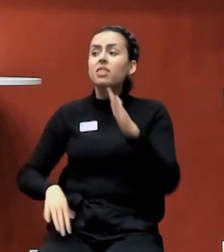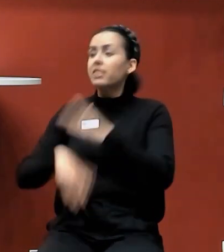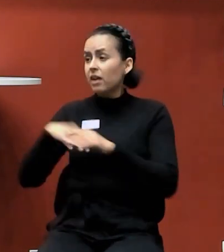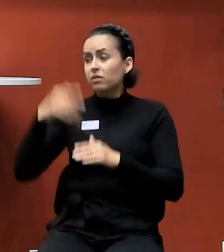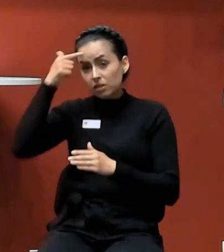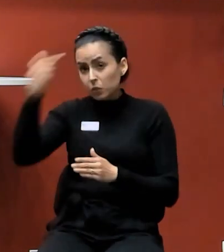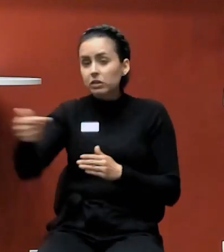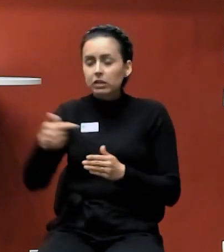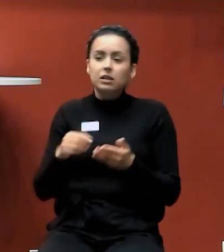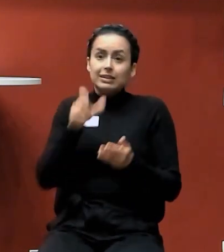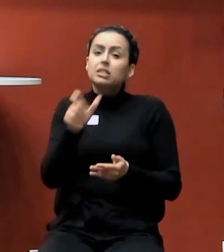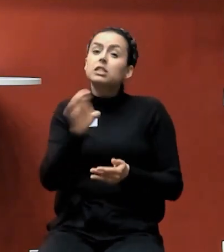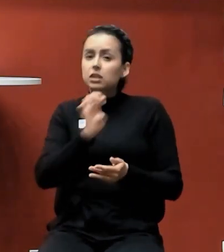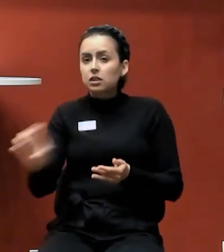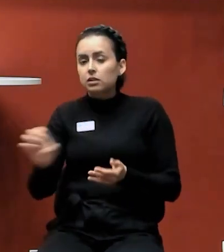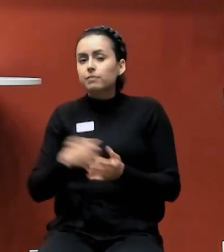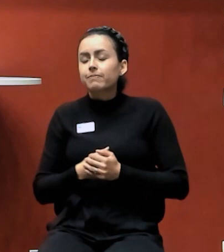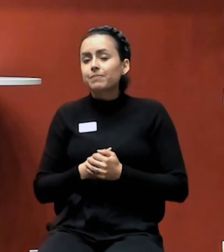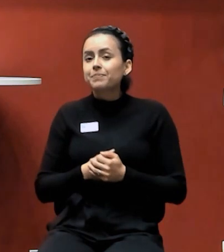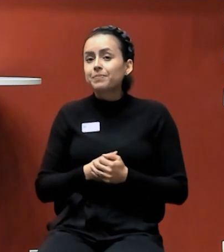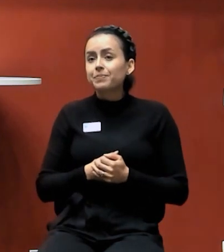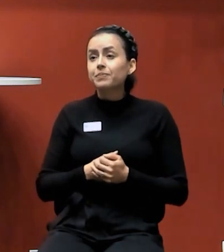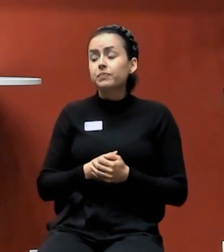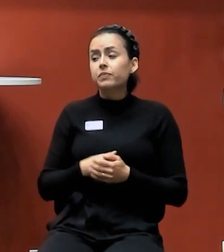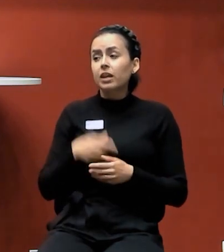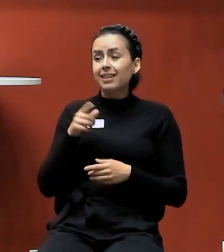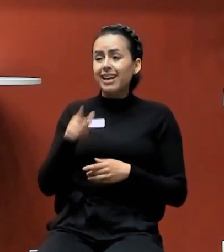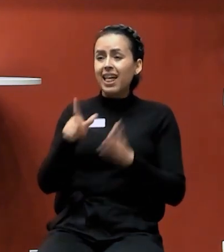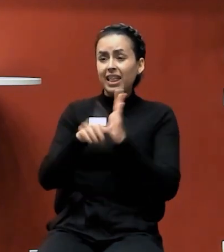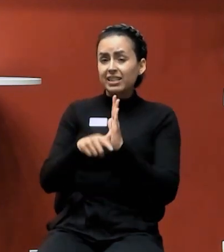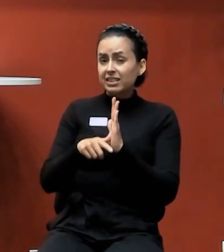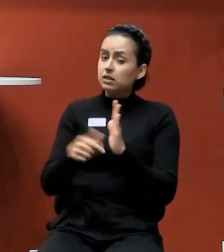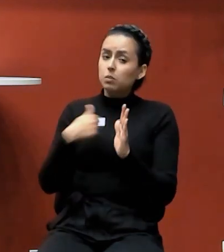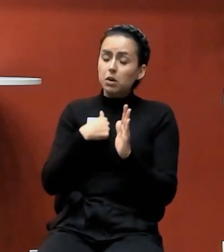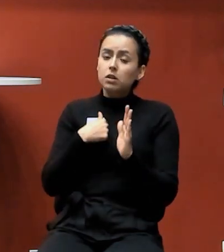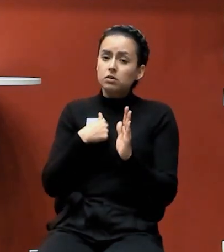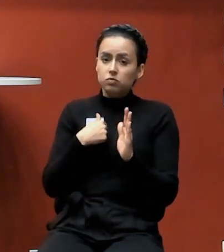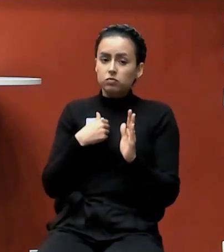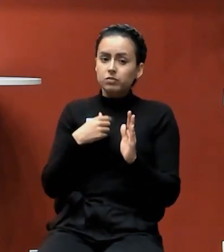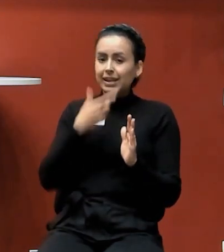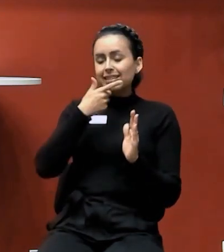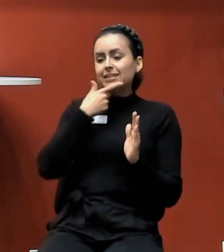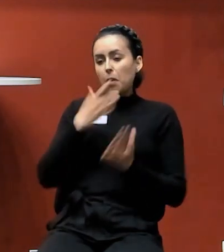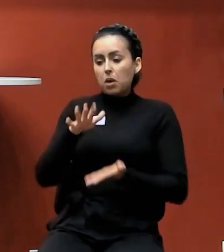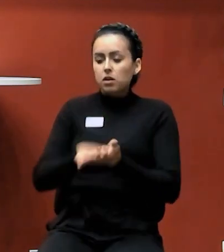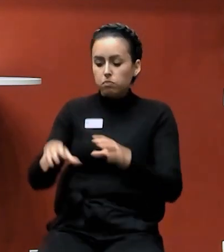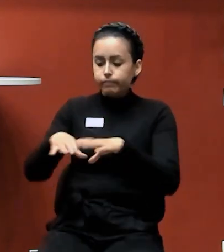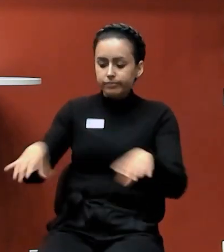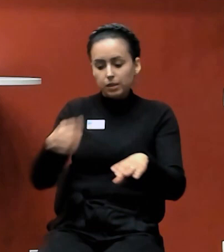G. And in that moment of me putting myself in a place of risk with her,